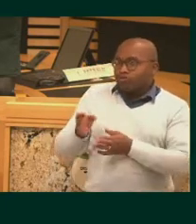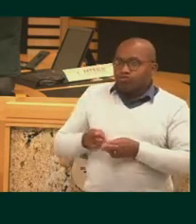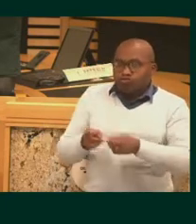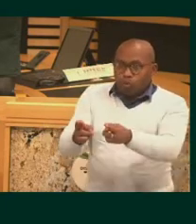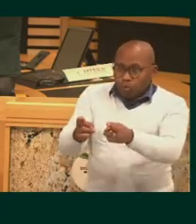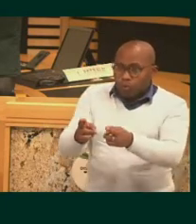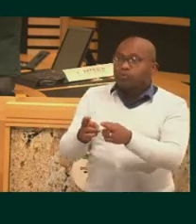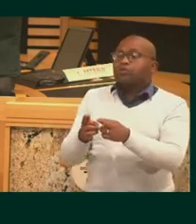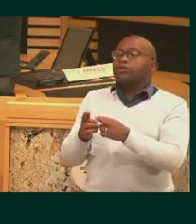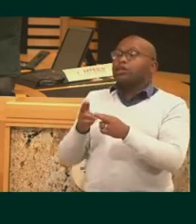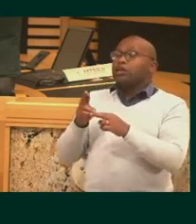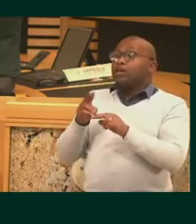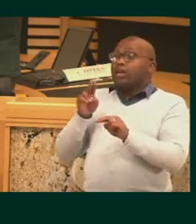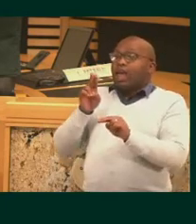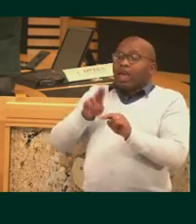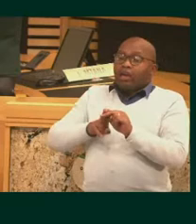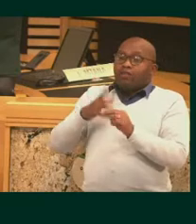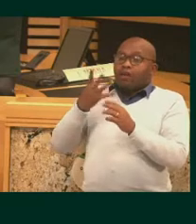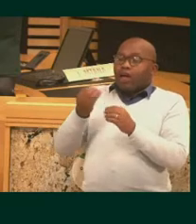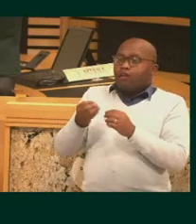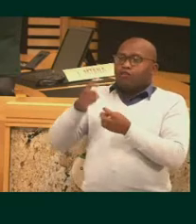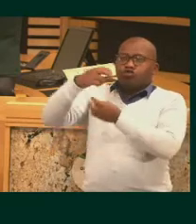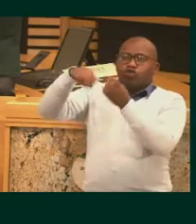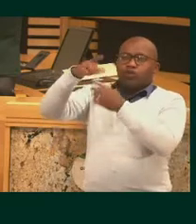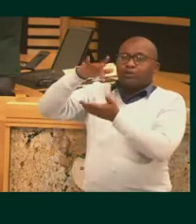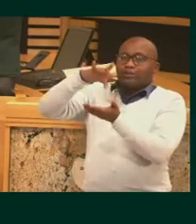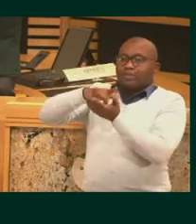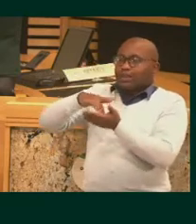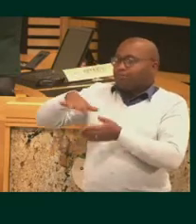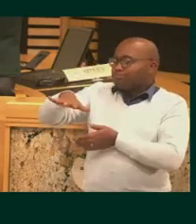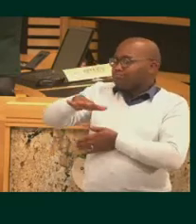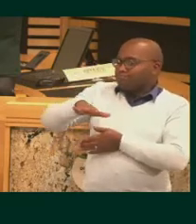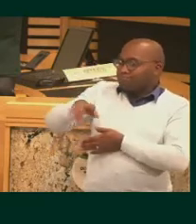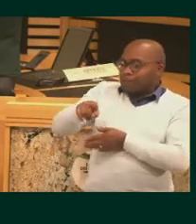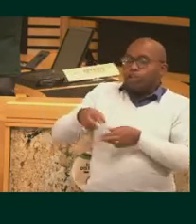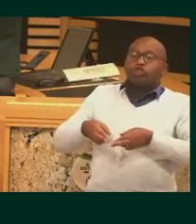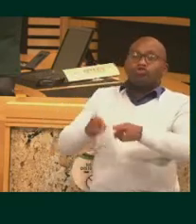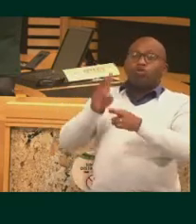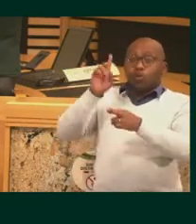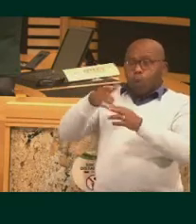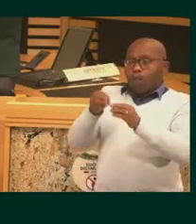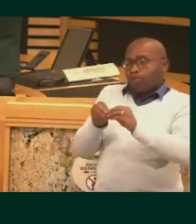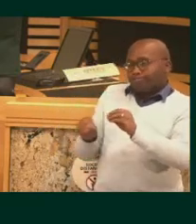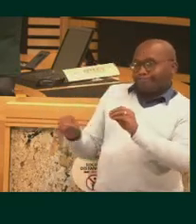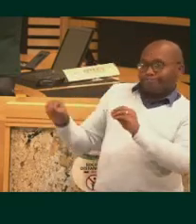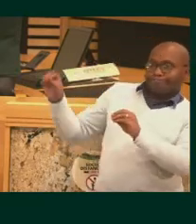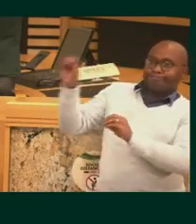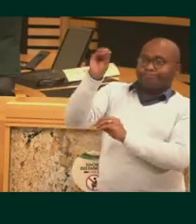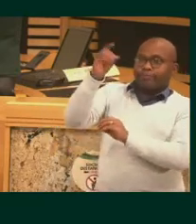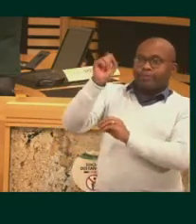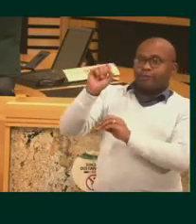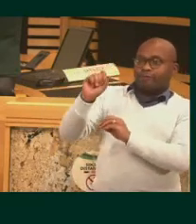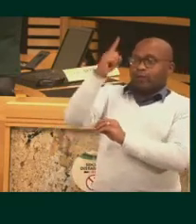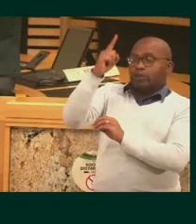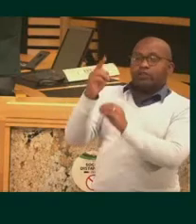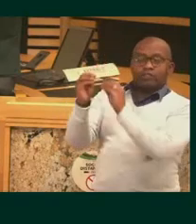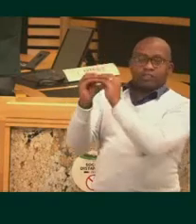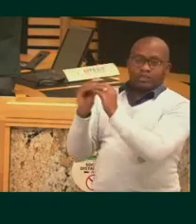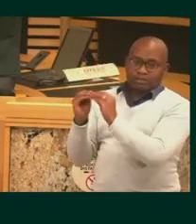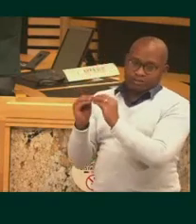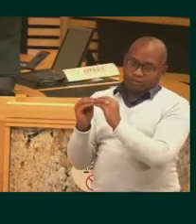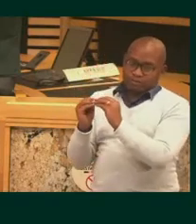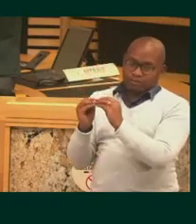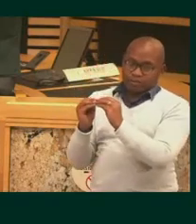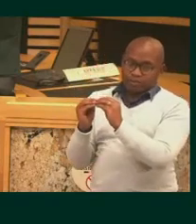a Tourism Center in the vicinity such a road is prioritized and in some cases the municipalities enters into a sever level